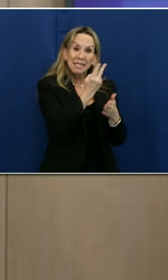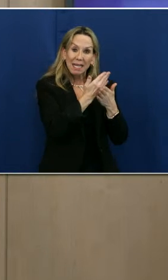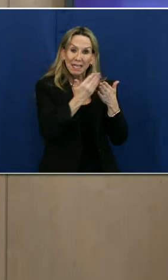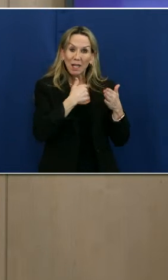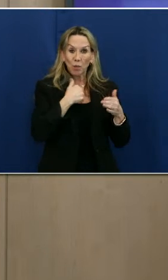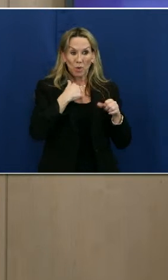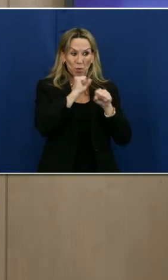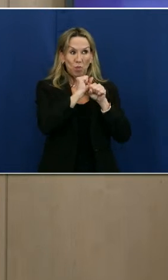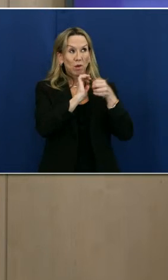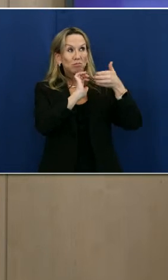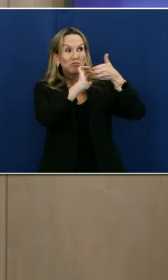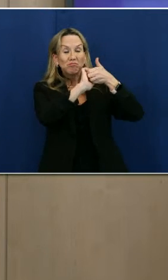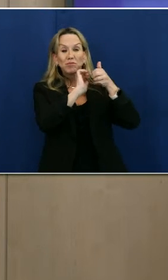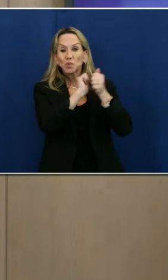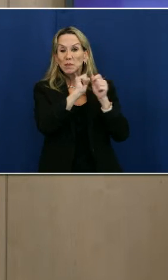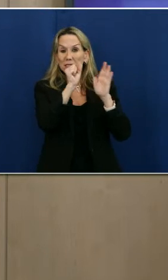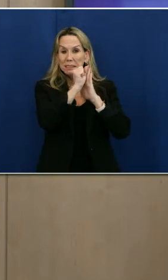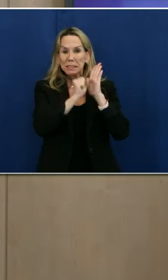Diego, but all